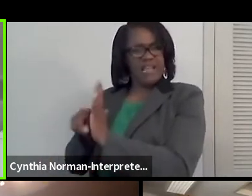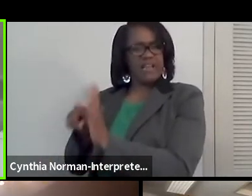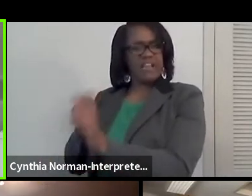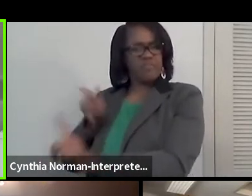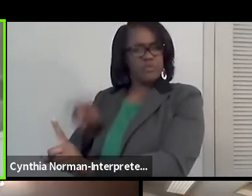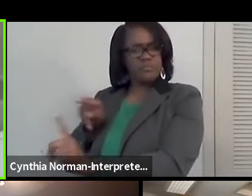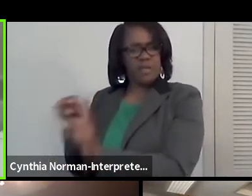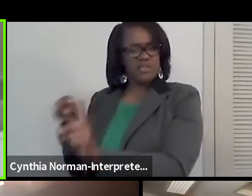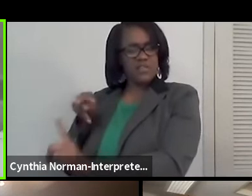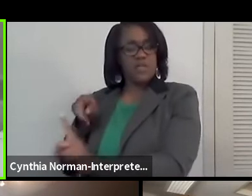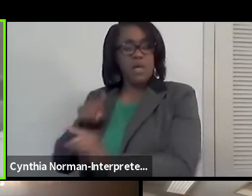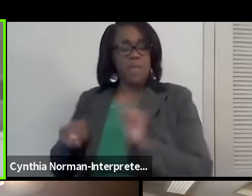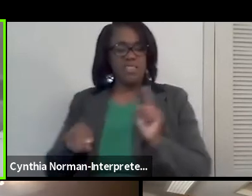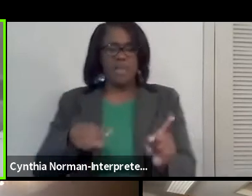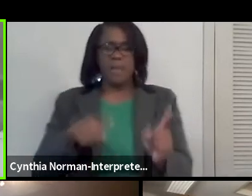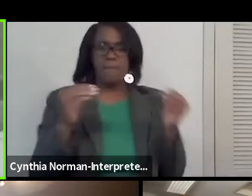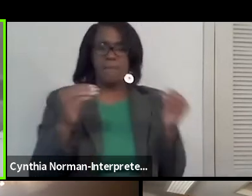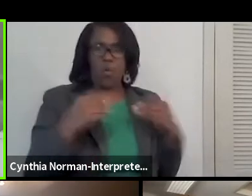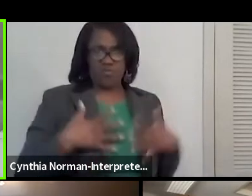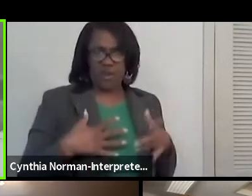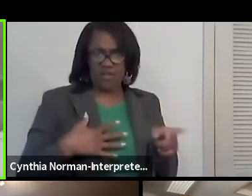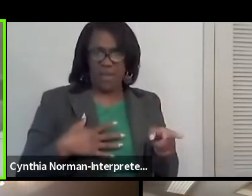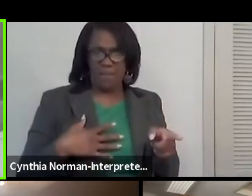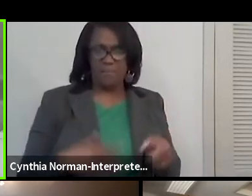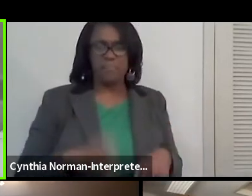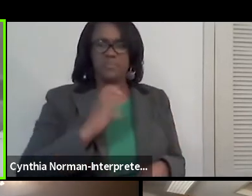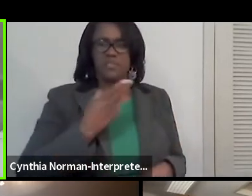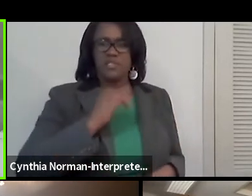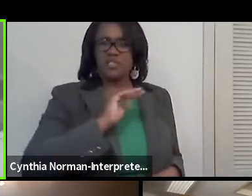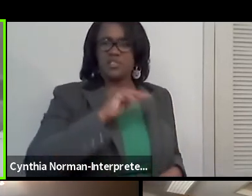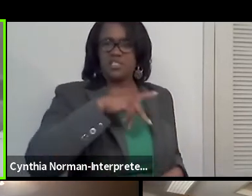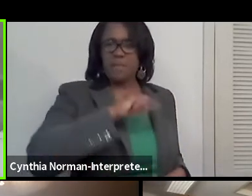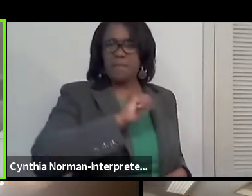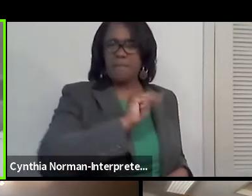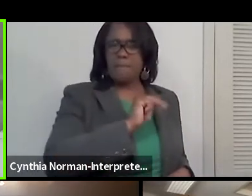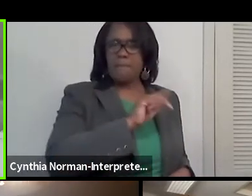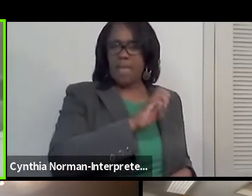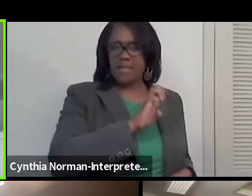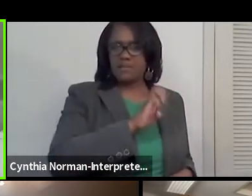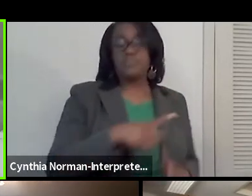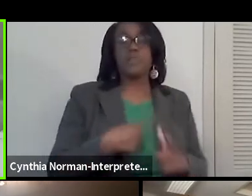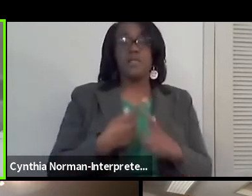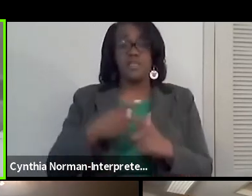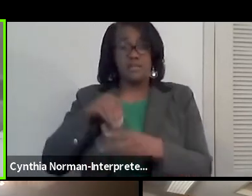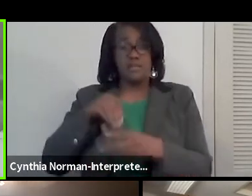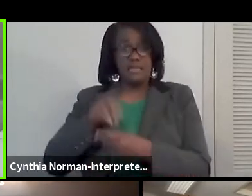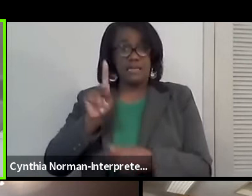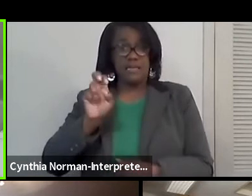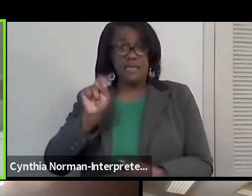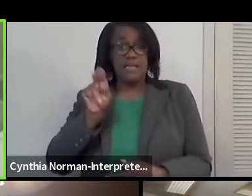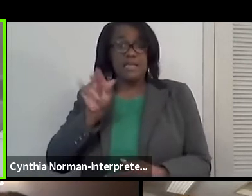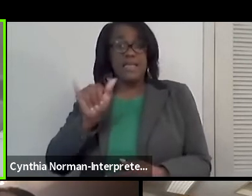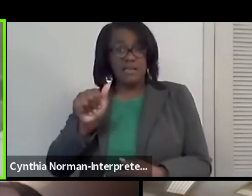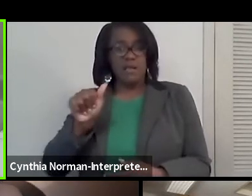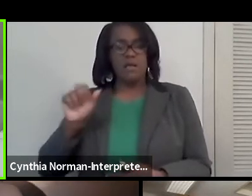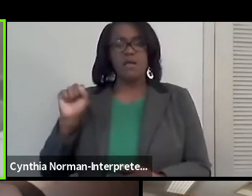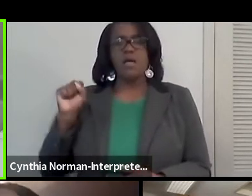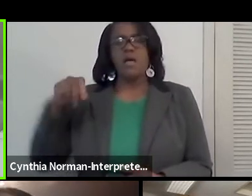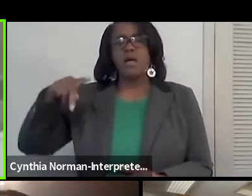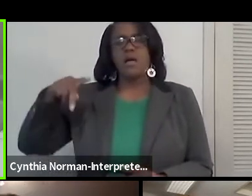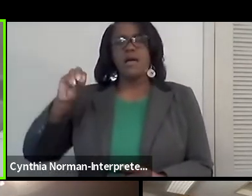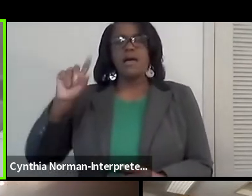work, which I've been doing for several years in Nakuru, Kenya, I work on spotted hyenas mostly, and also